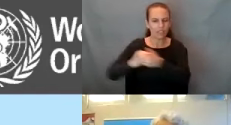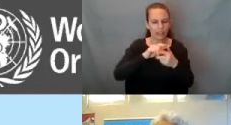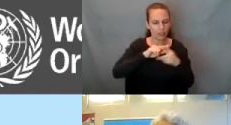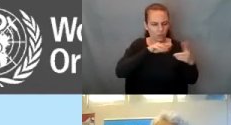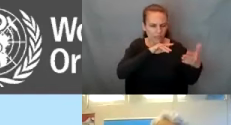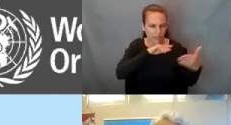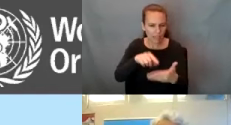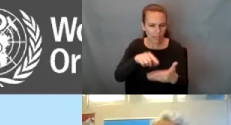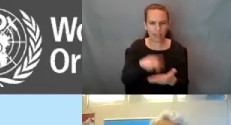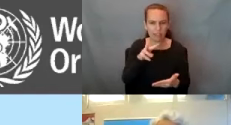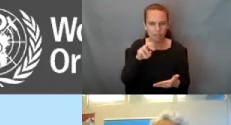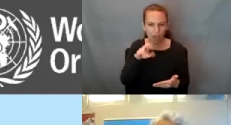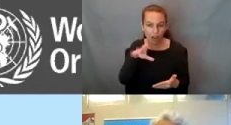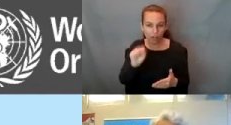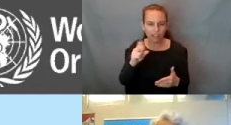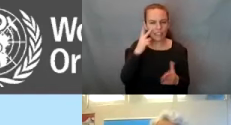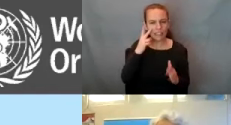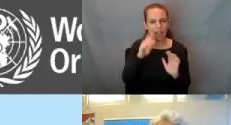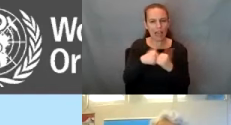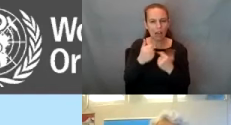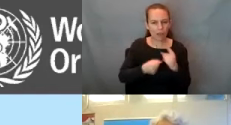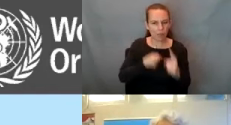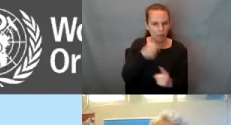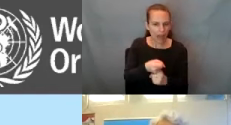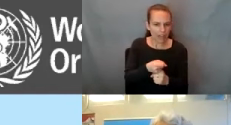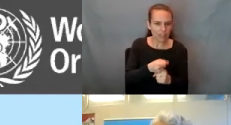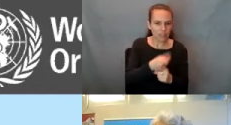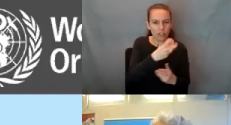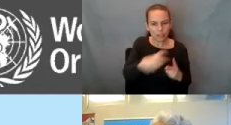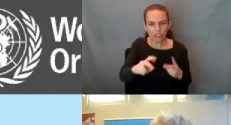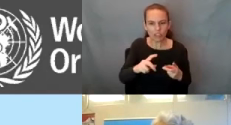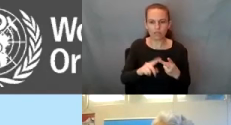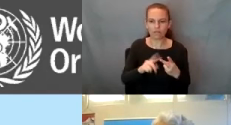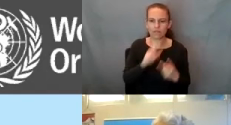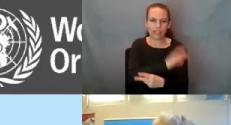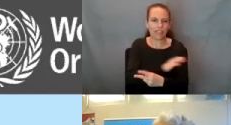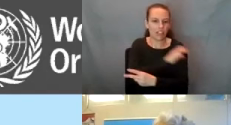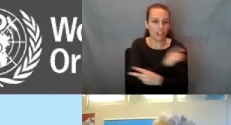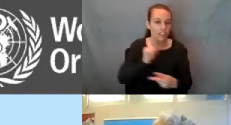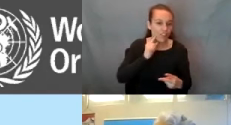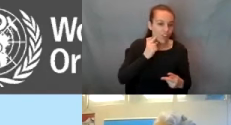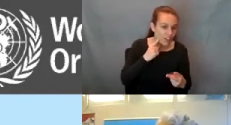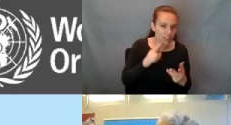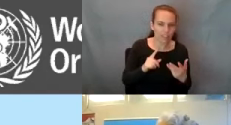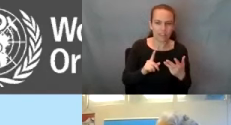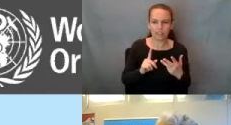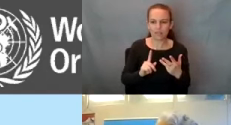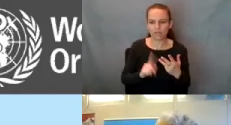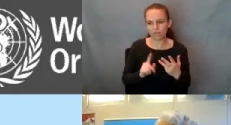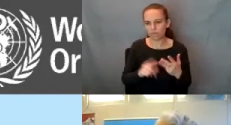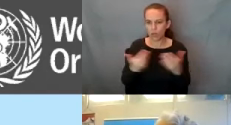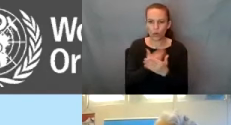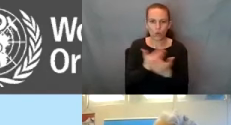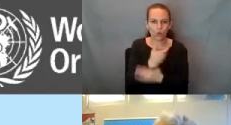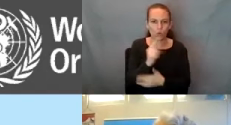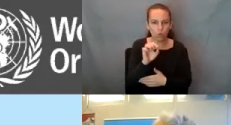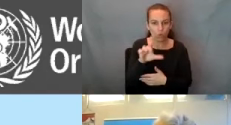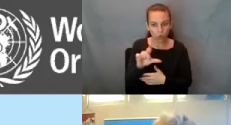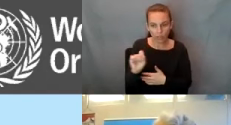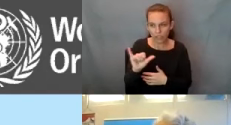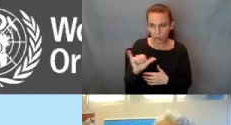on transmission and clinical severity, as well as on the new tools. And this is the